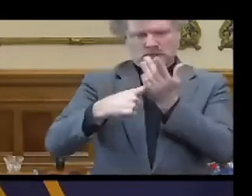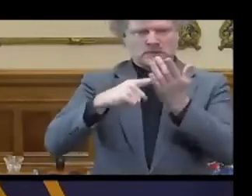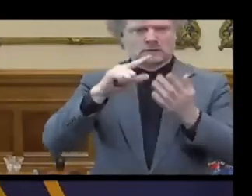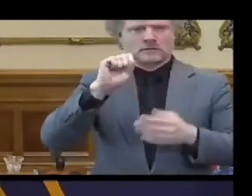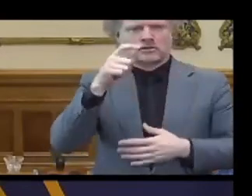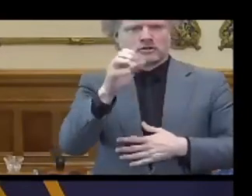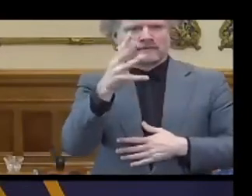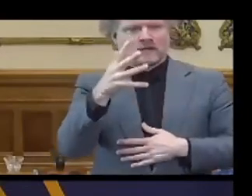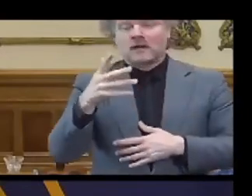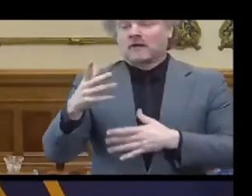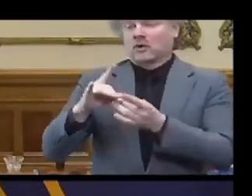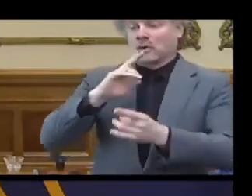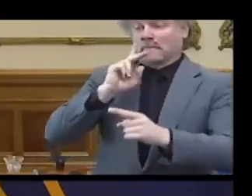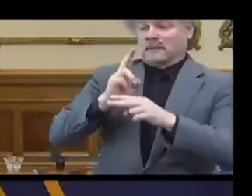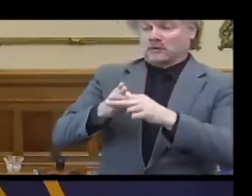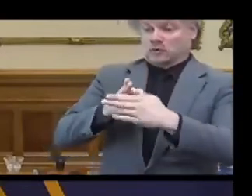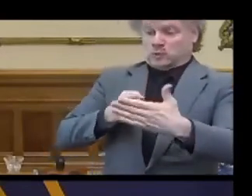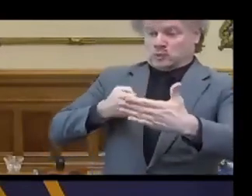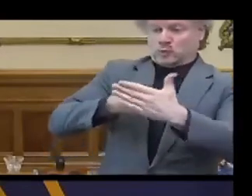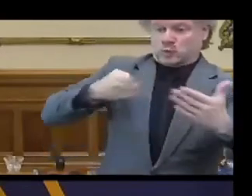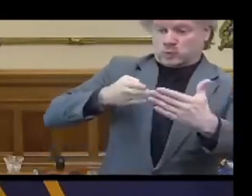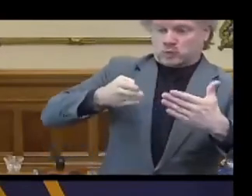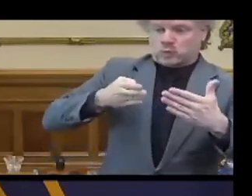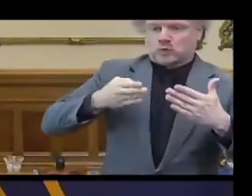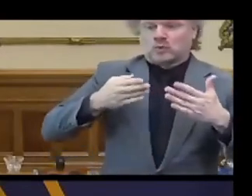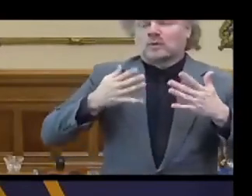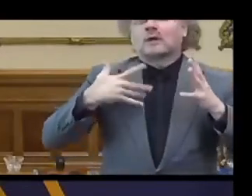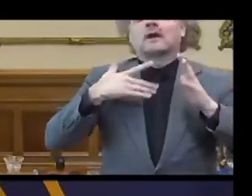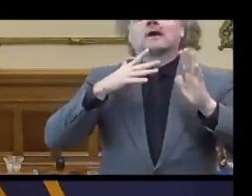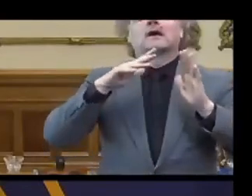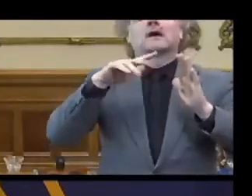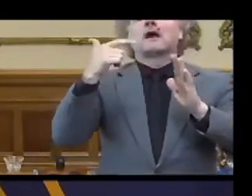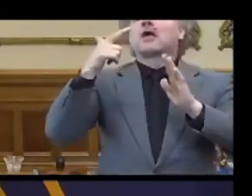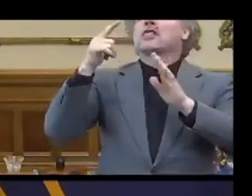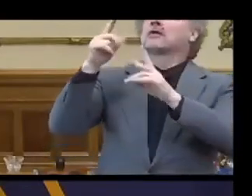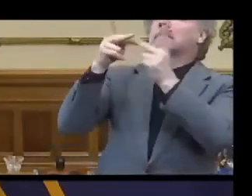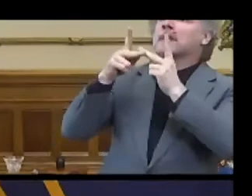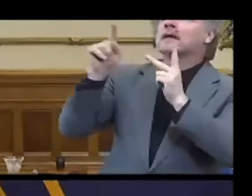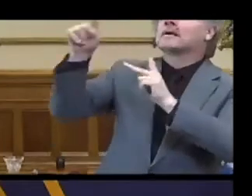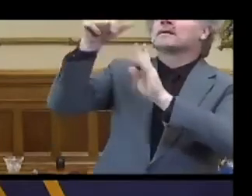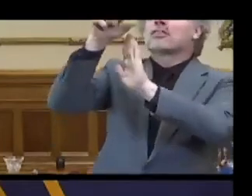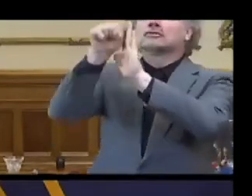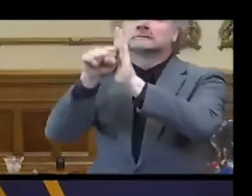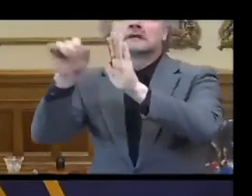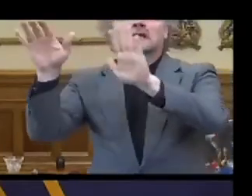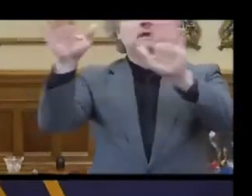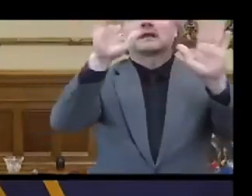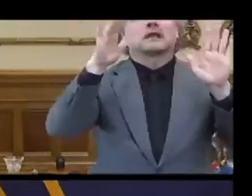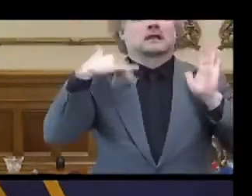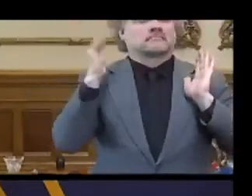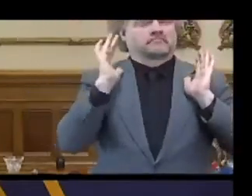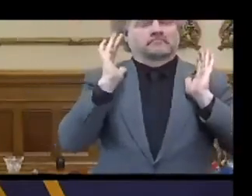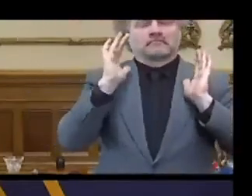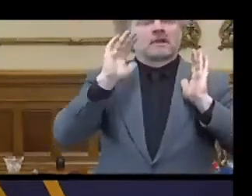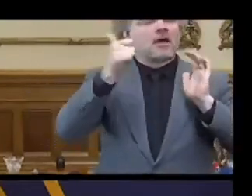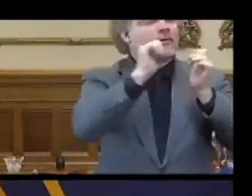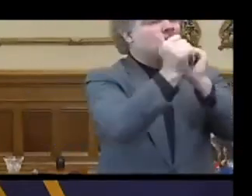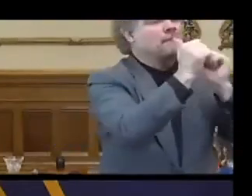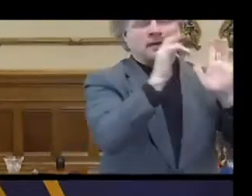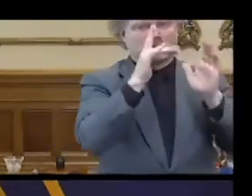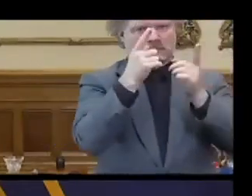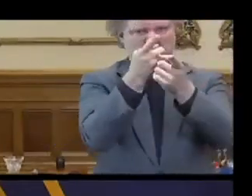about suing. I'll leave that up. I'll leave other venues in other states at other levels and other campaigns to